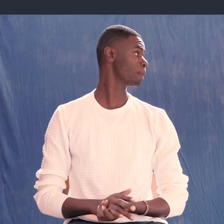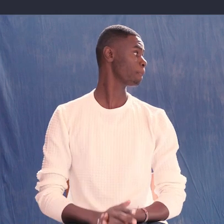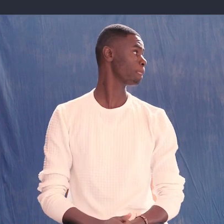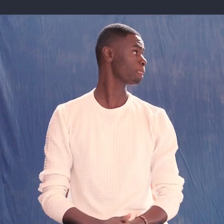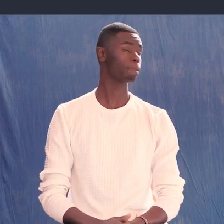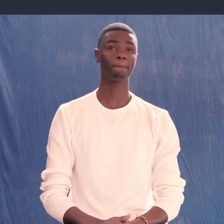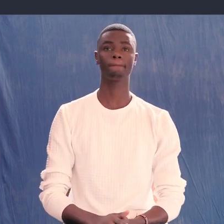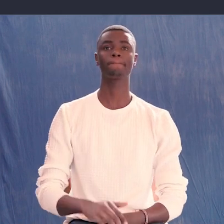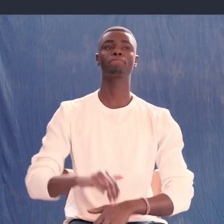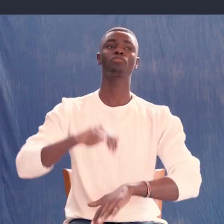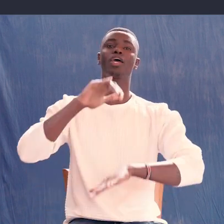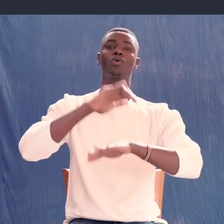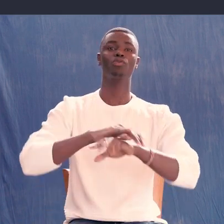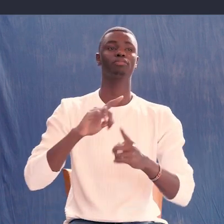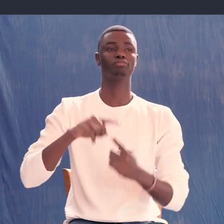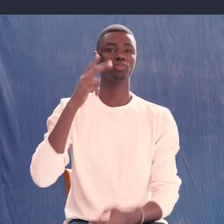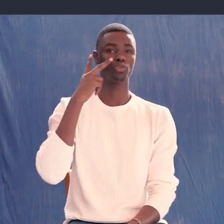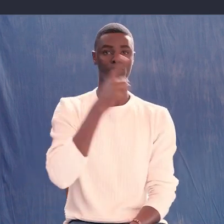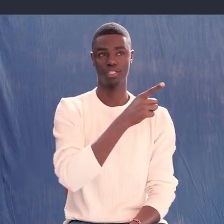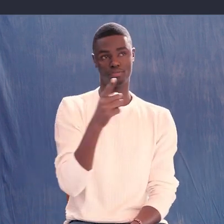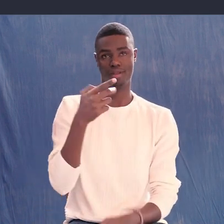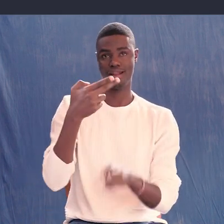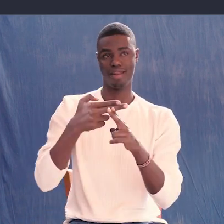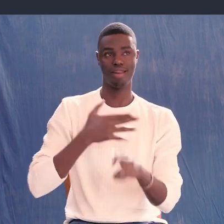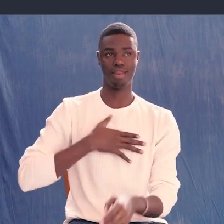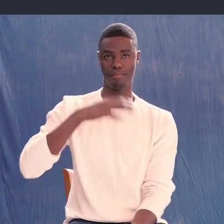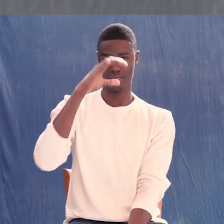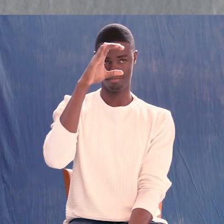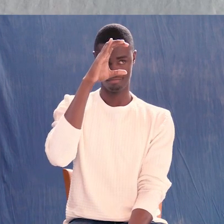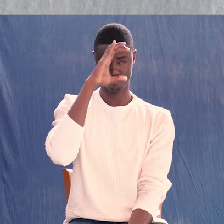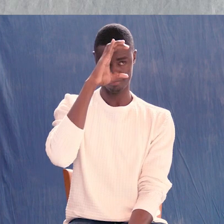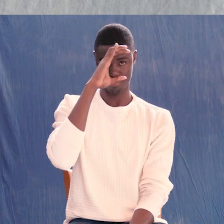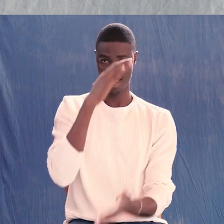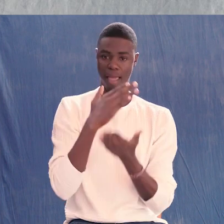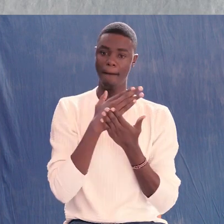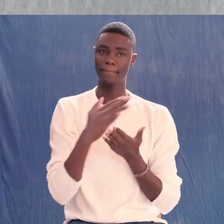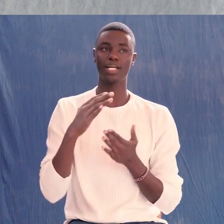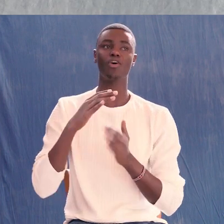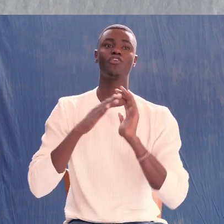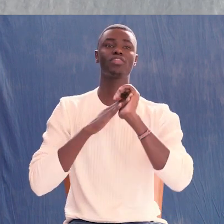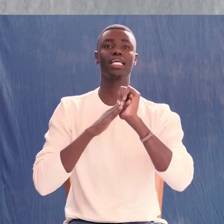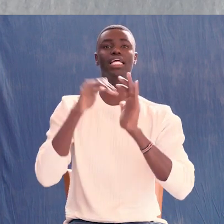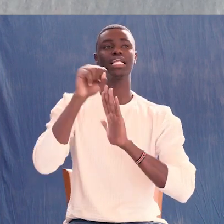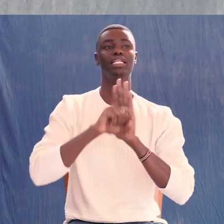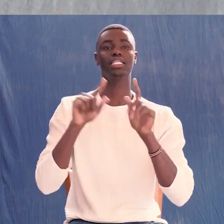Good to see you. As you heard, my name is Cephas and I'm part of the eldership team that